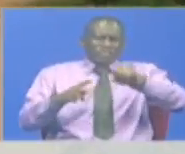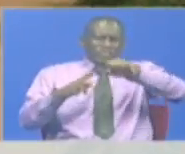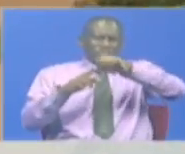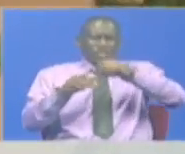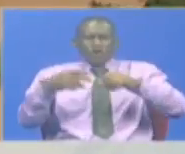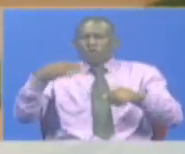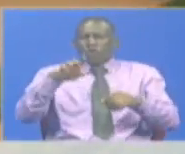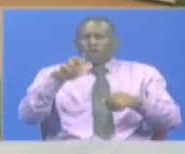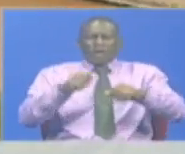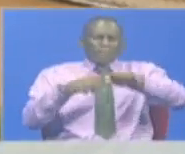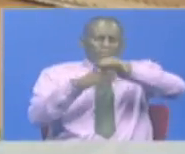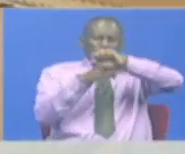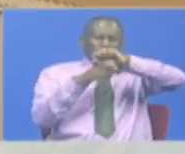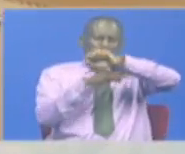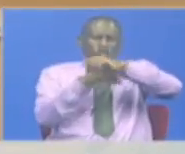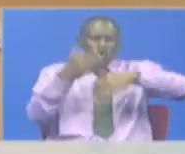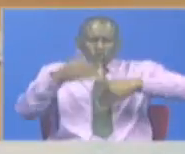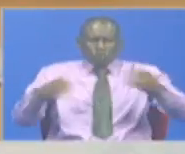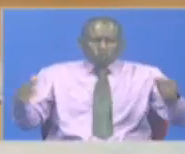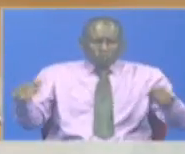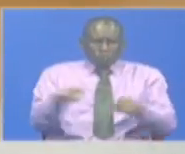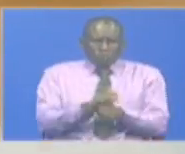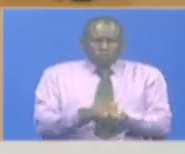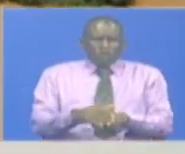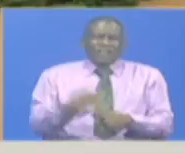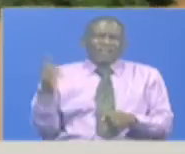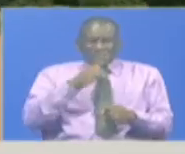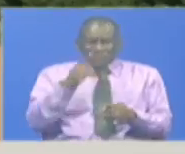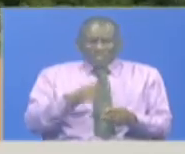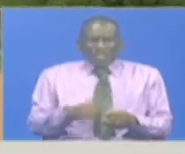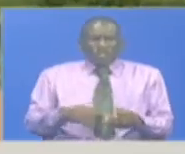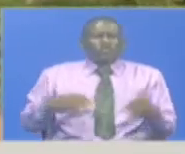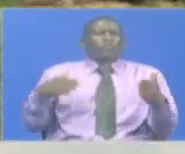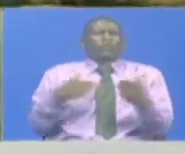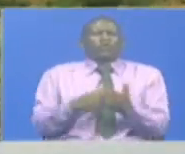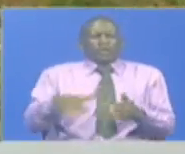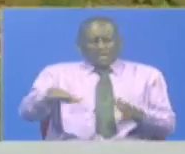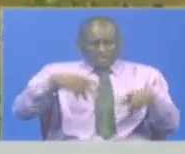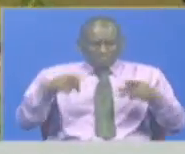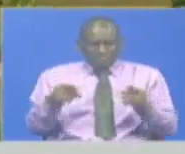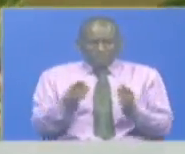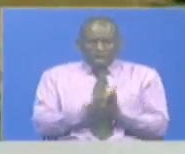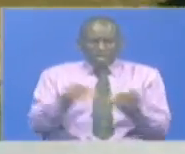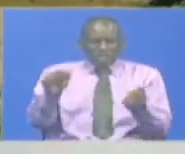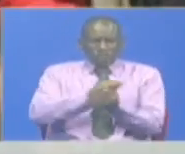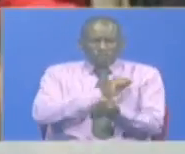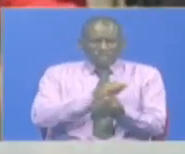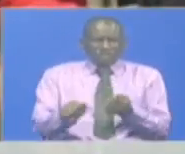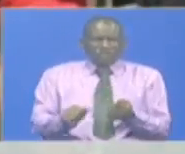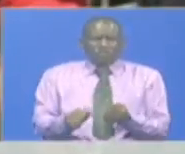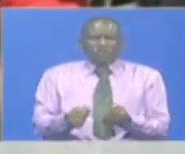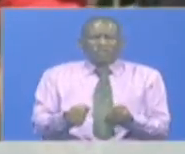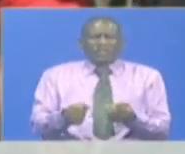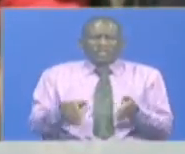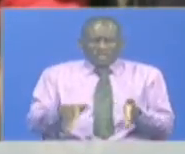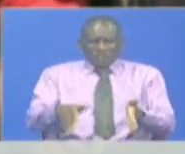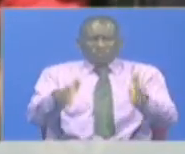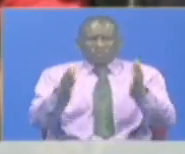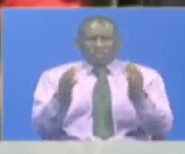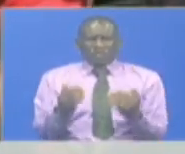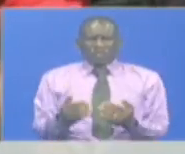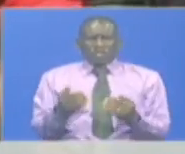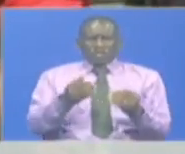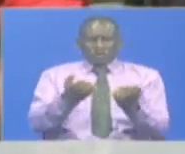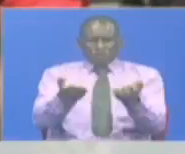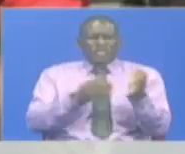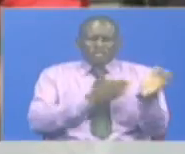waters, threatening to cut off the residents there and to destroy expensive infrastructure. It takes planning on